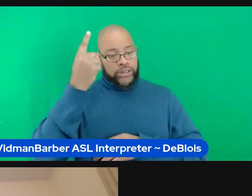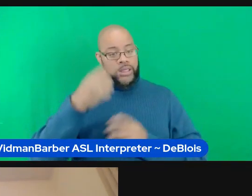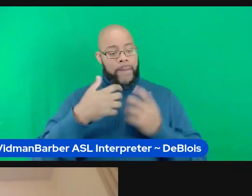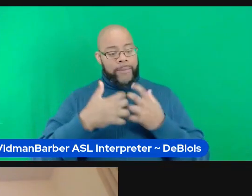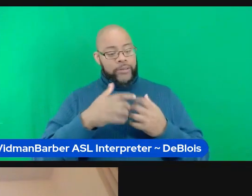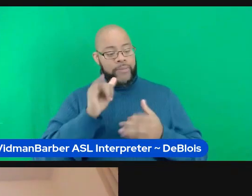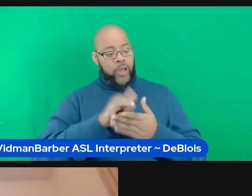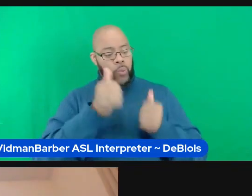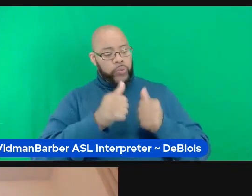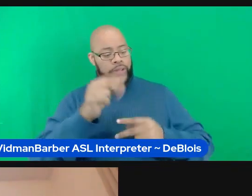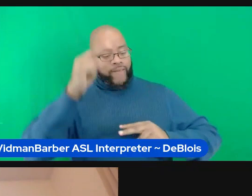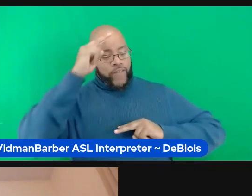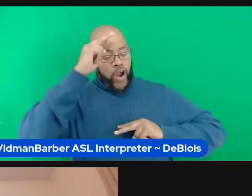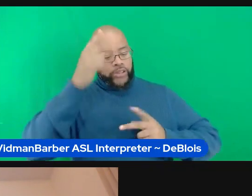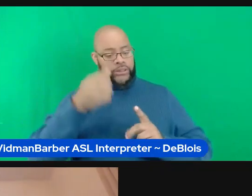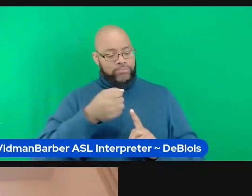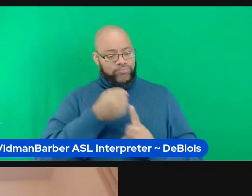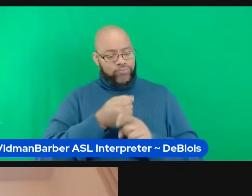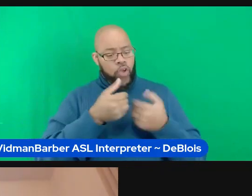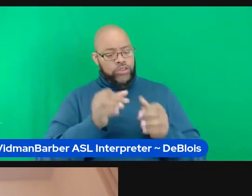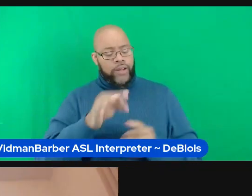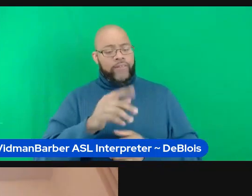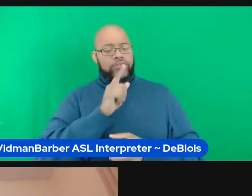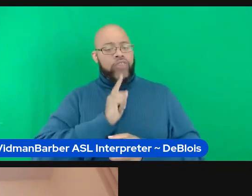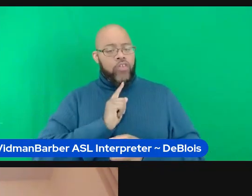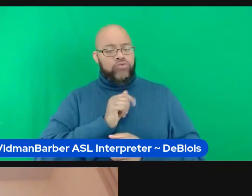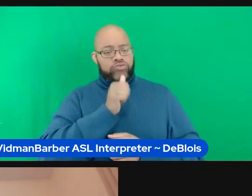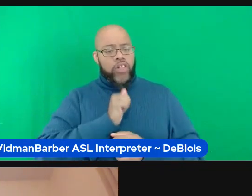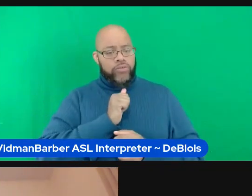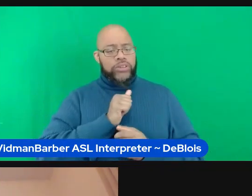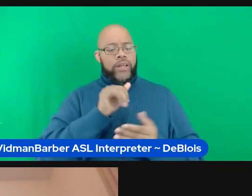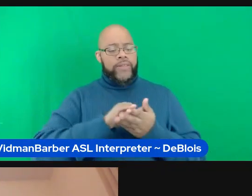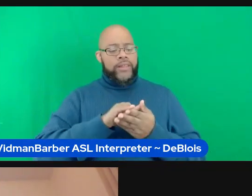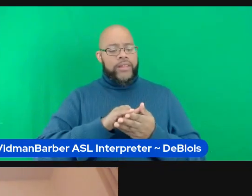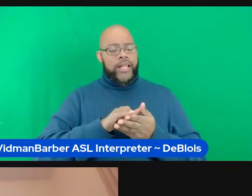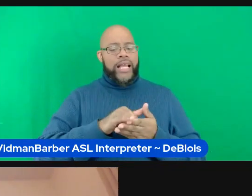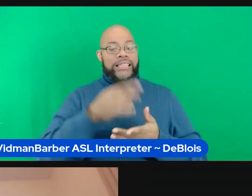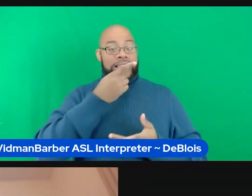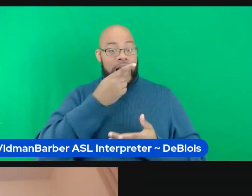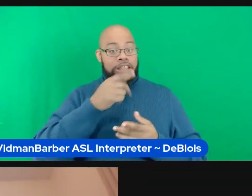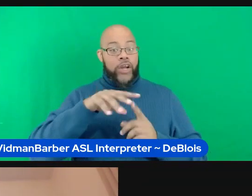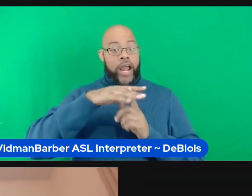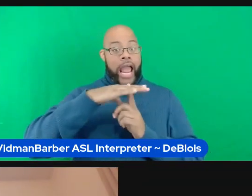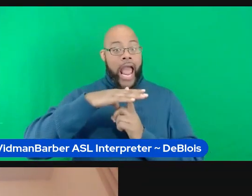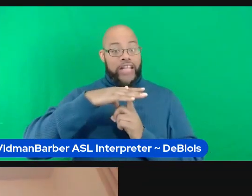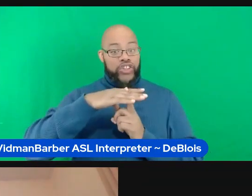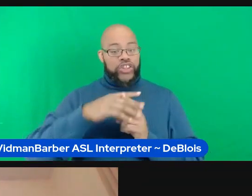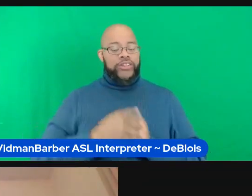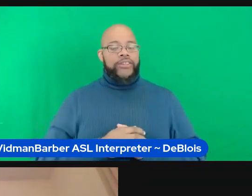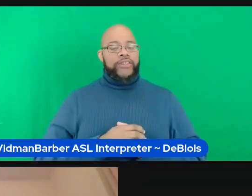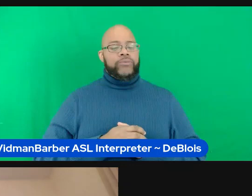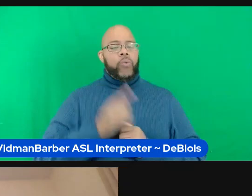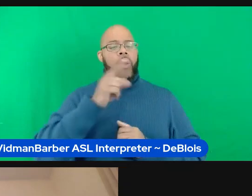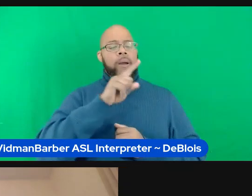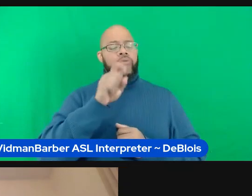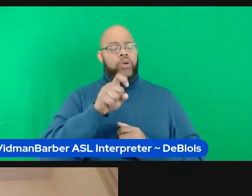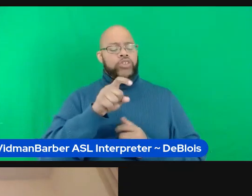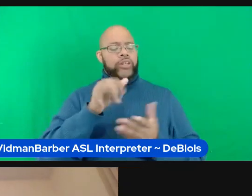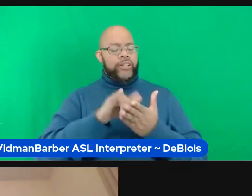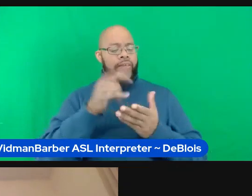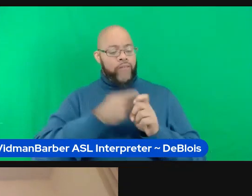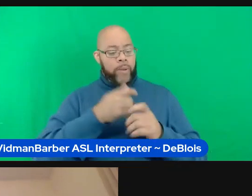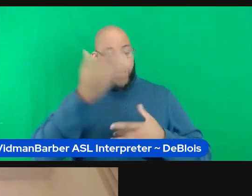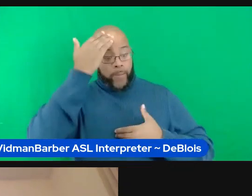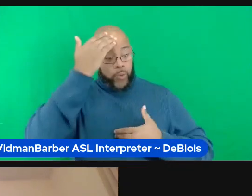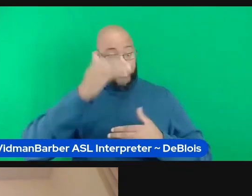which viruses induce loss of tolerance to dietary antigens. So one of the main questions of the immune system